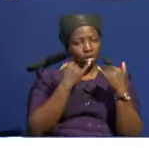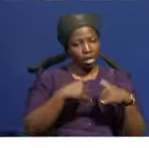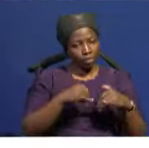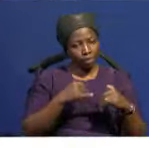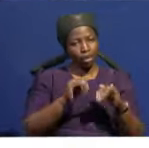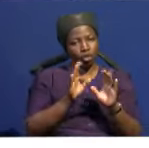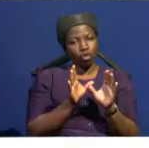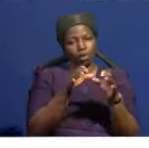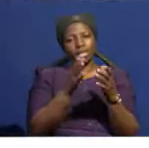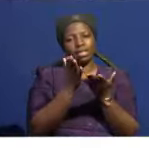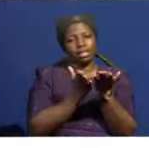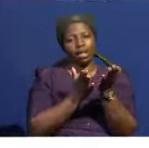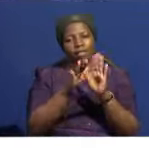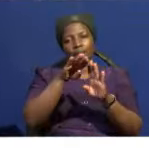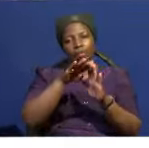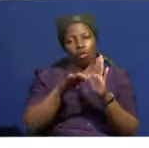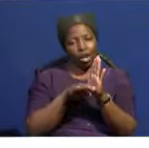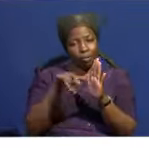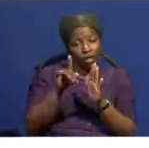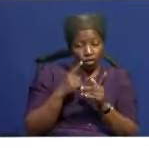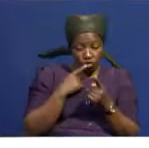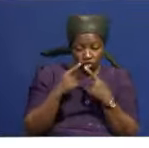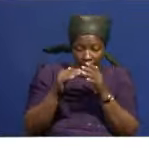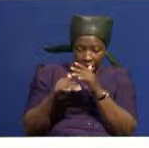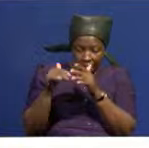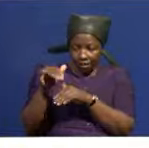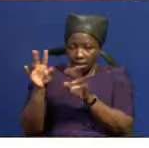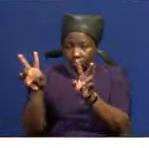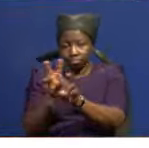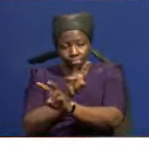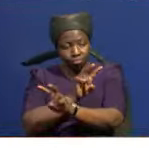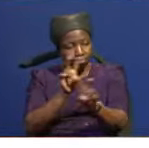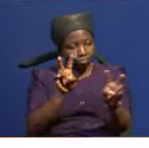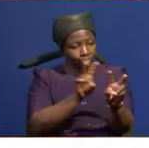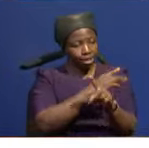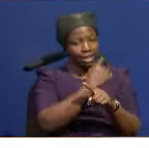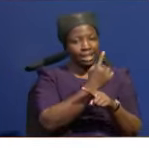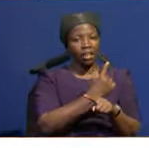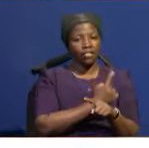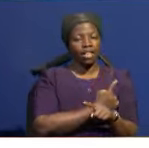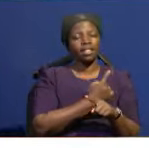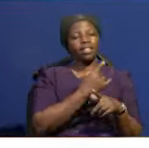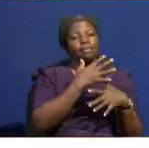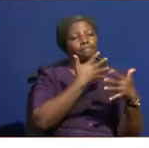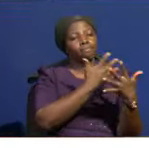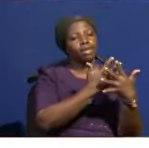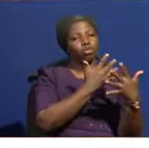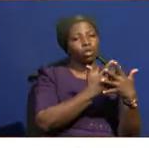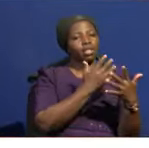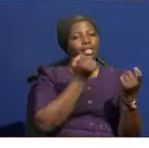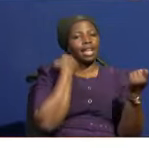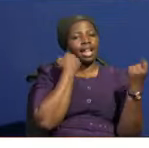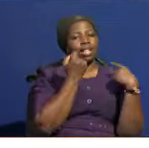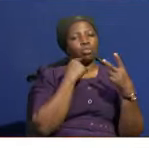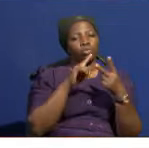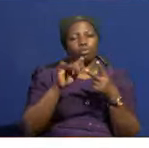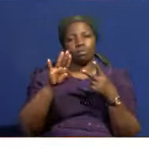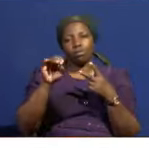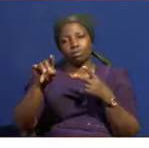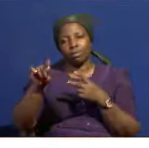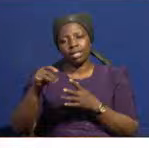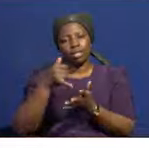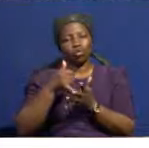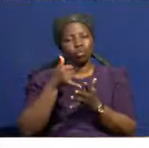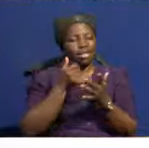program. She spoke after inspecting various correctional facilities in Kericho and Bomet counties, including Kericho Main